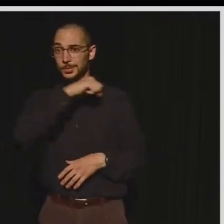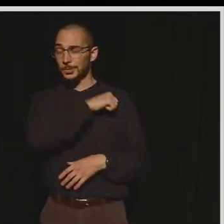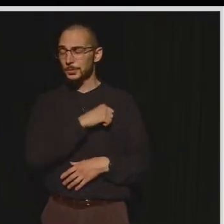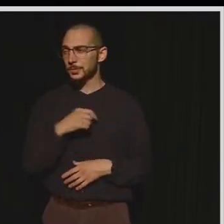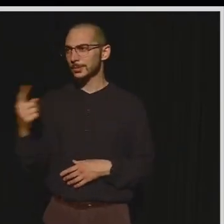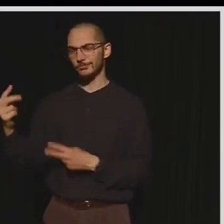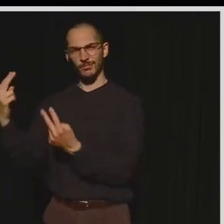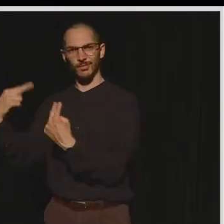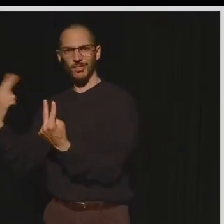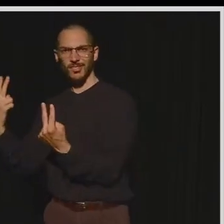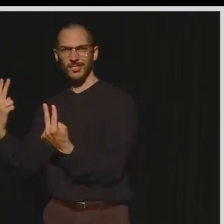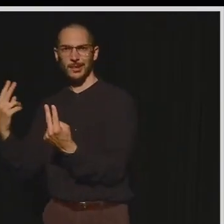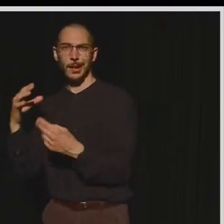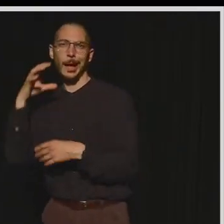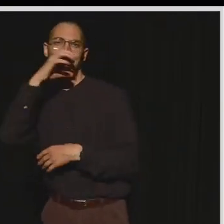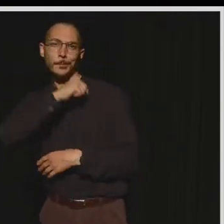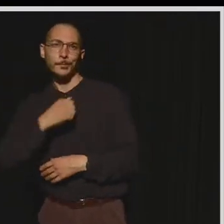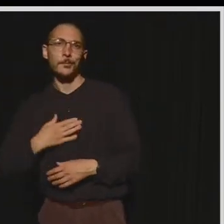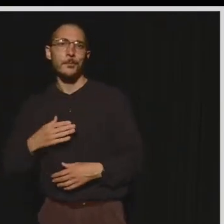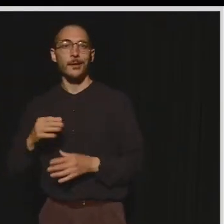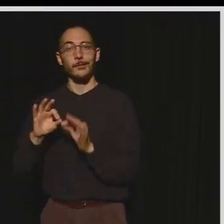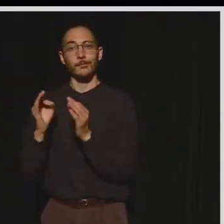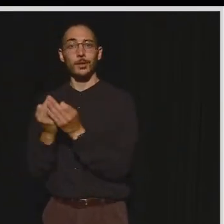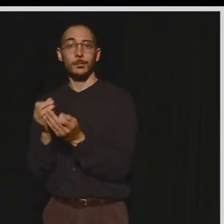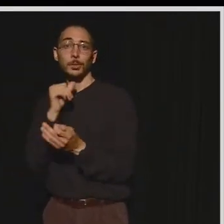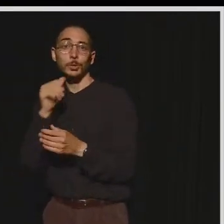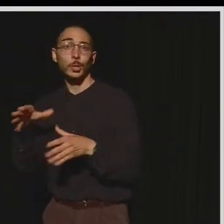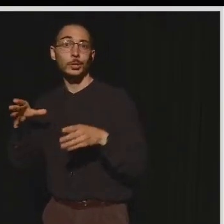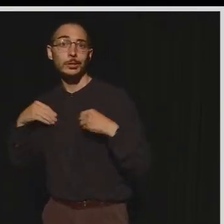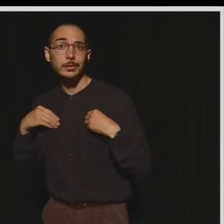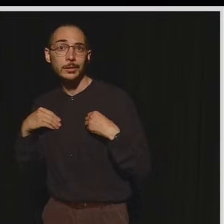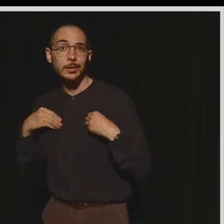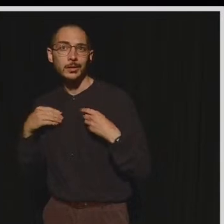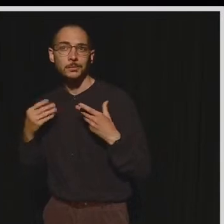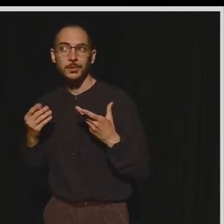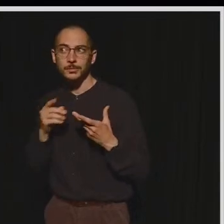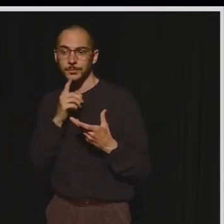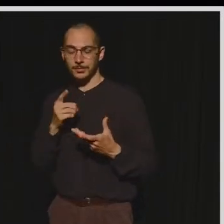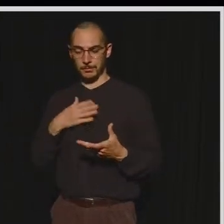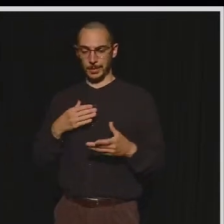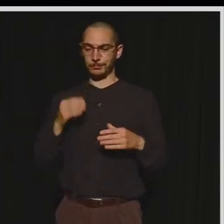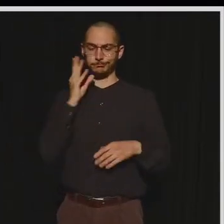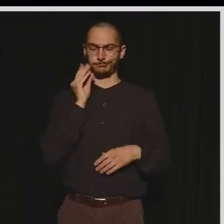Taiwanese, and when I came out to them, it was a non-issue.